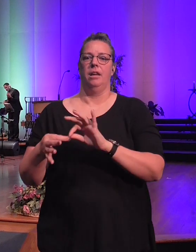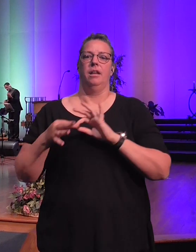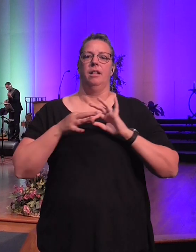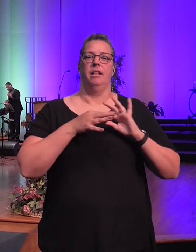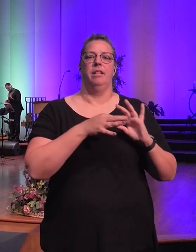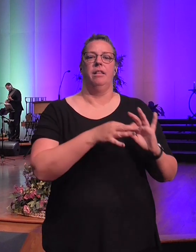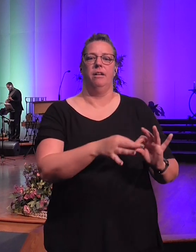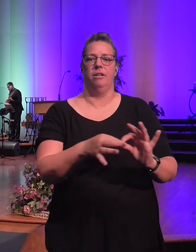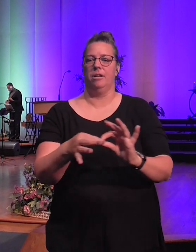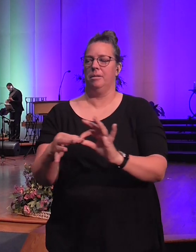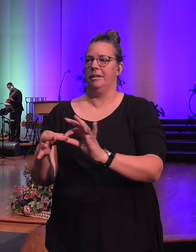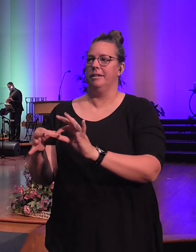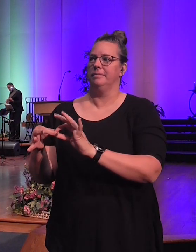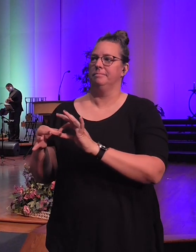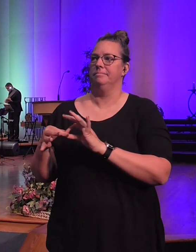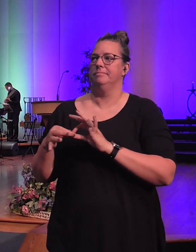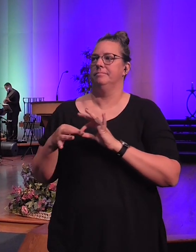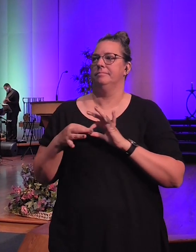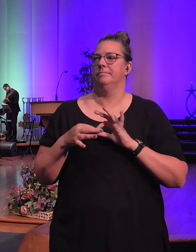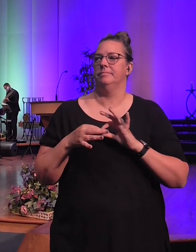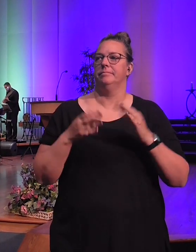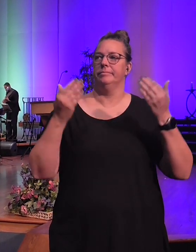family all are we.